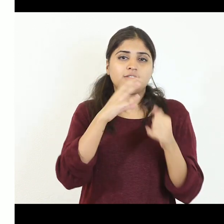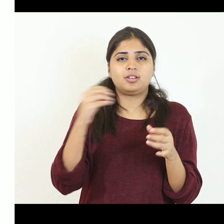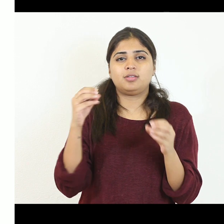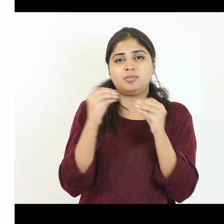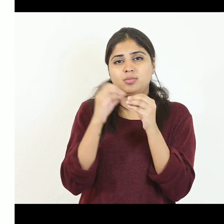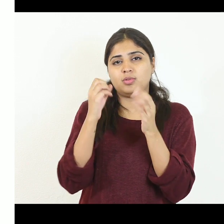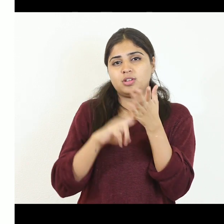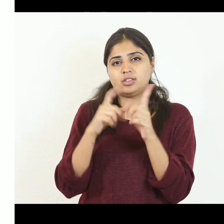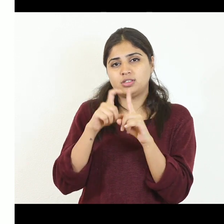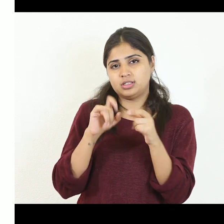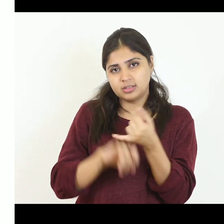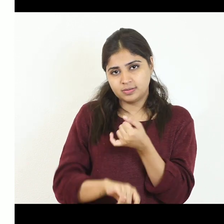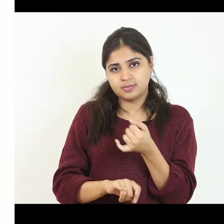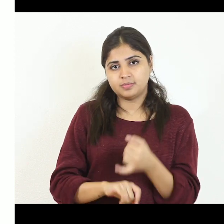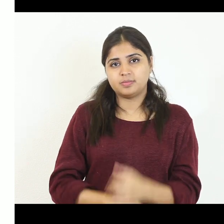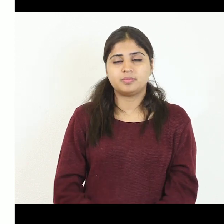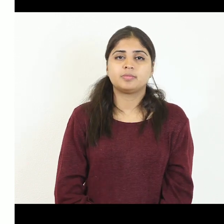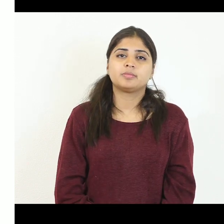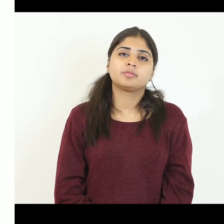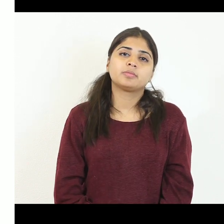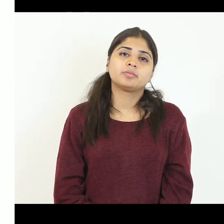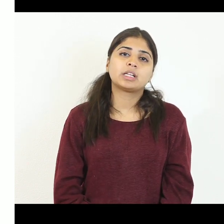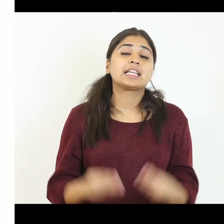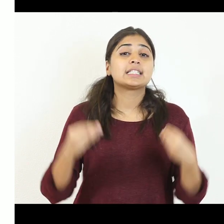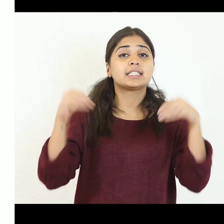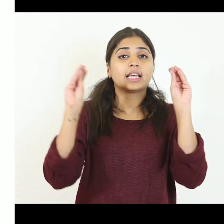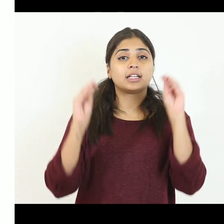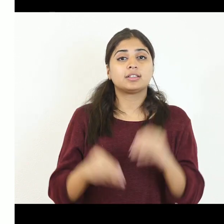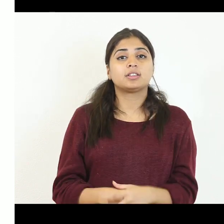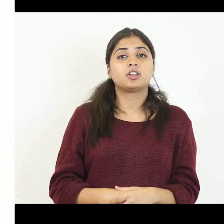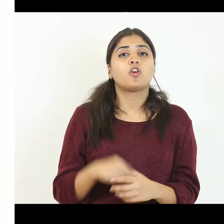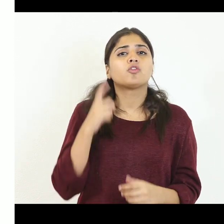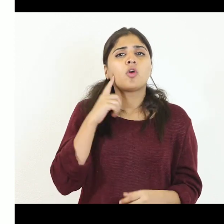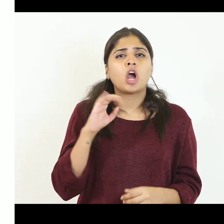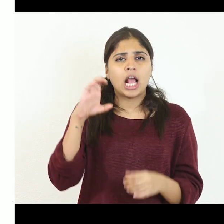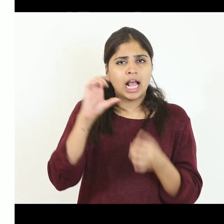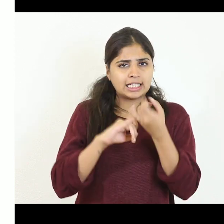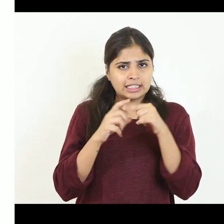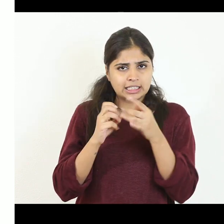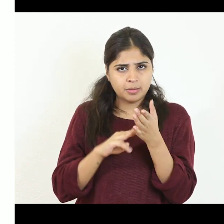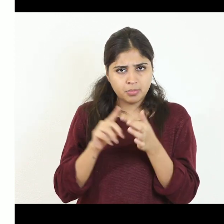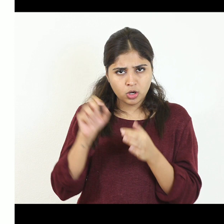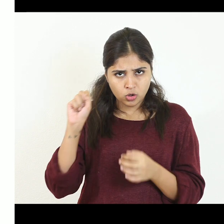Sales for customer, product, and purchase information.